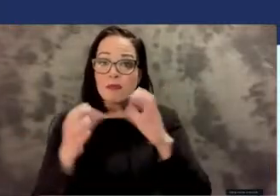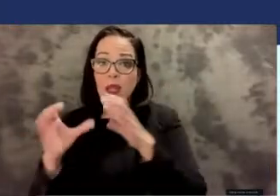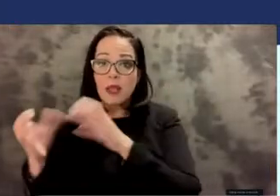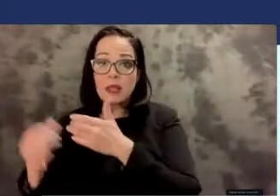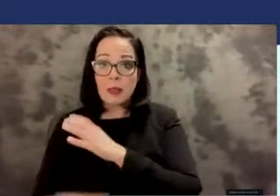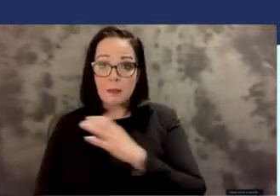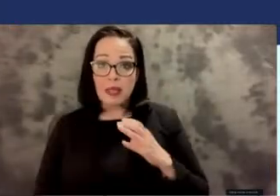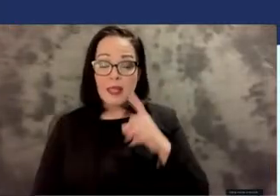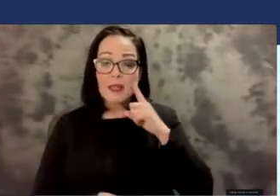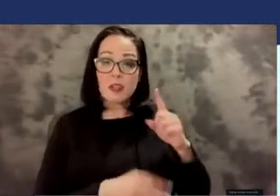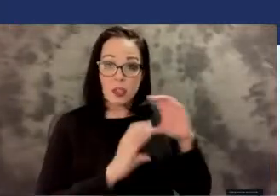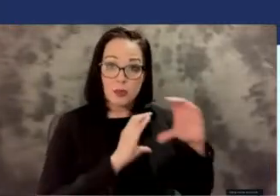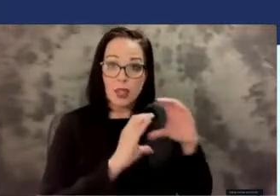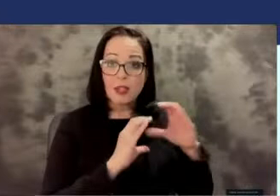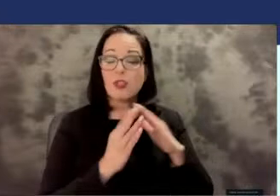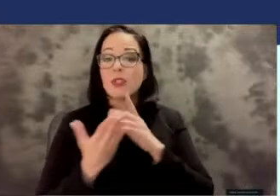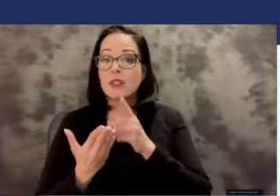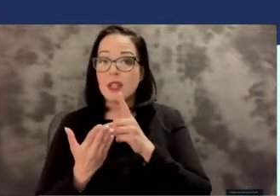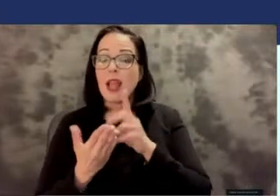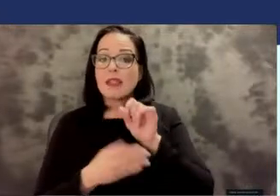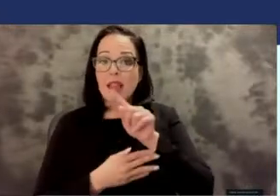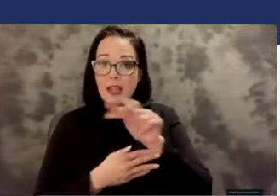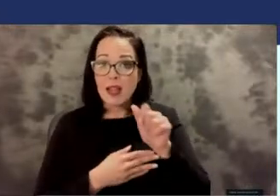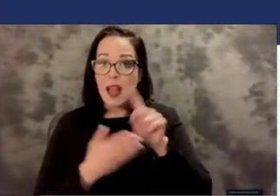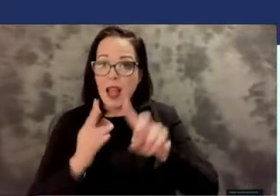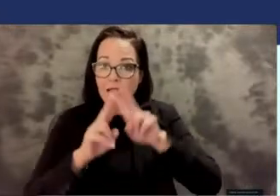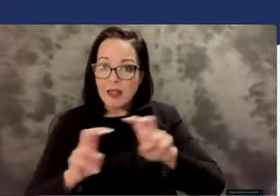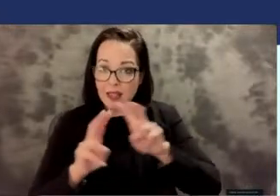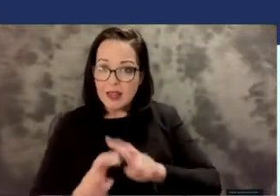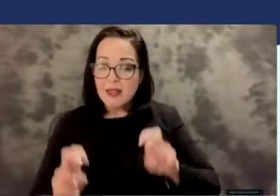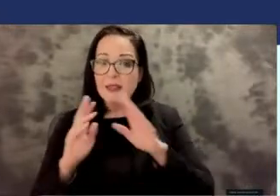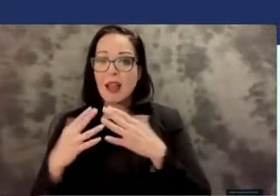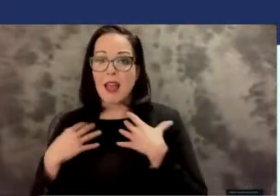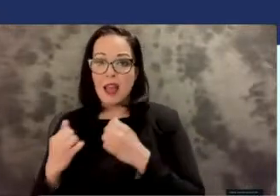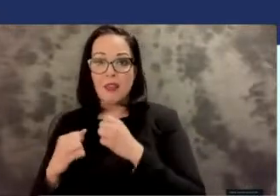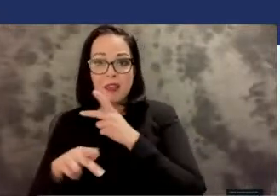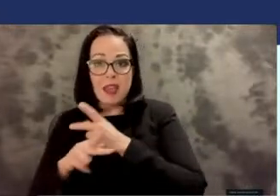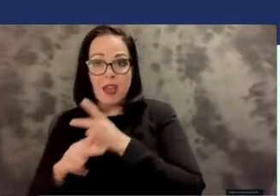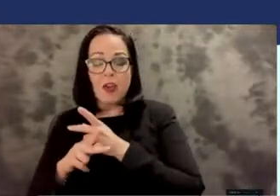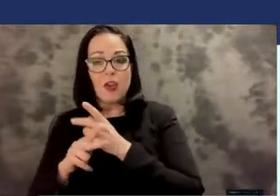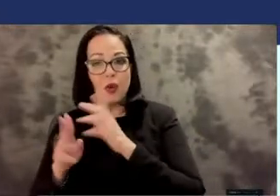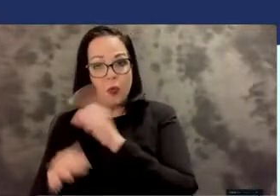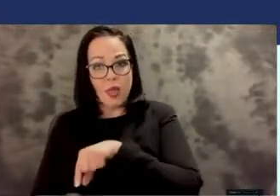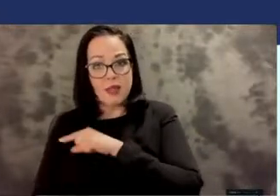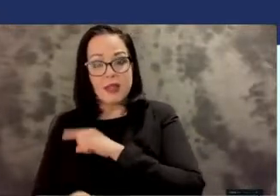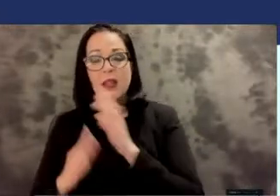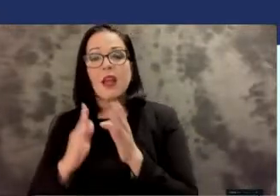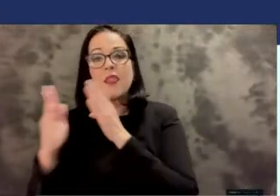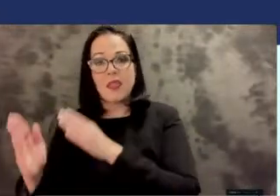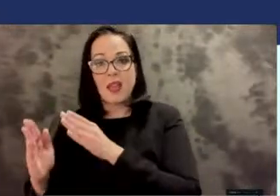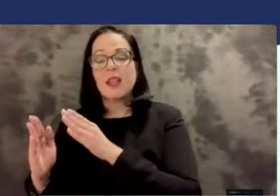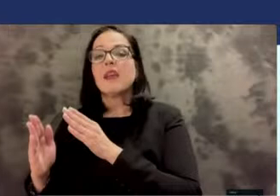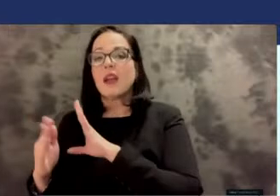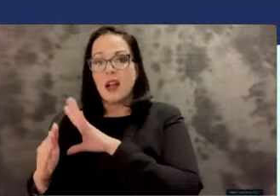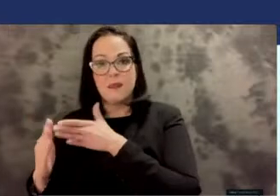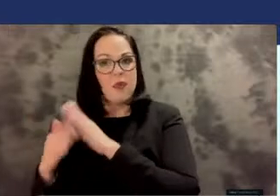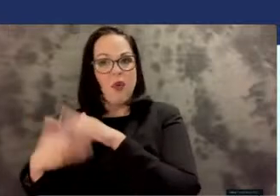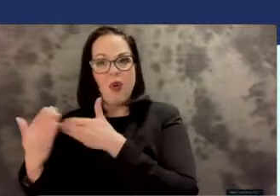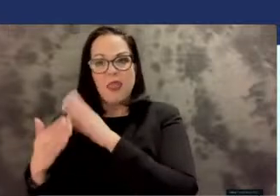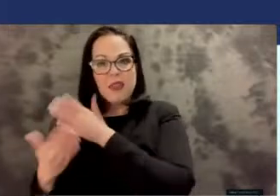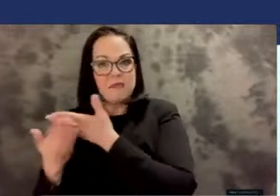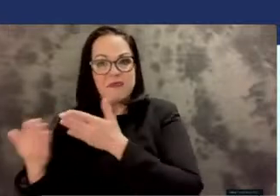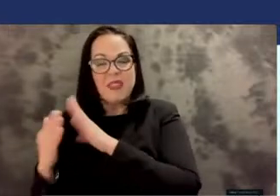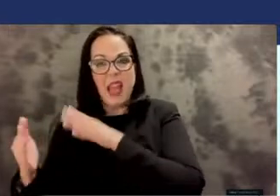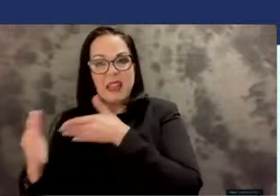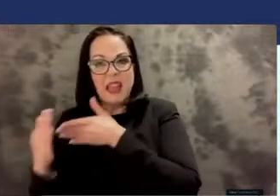collaboration, data, analytics and research, healthcare access and quality, and structural drivers and xenophobia. In the second half of our